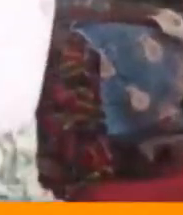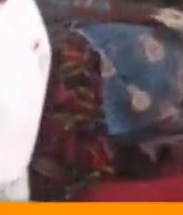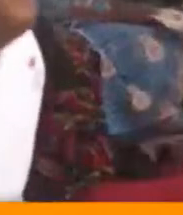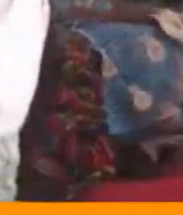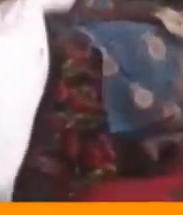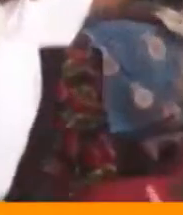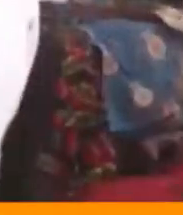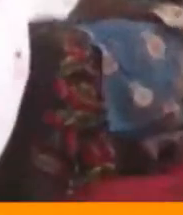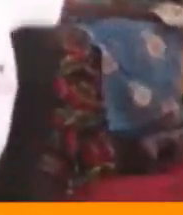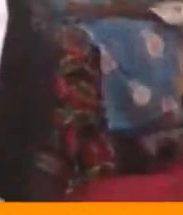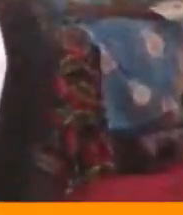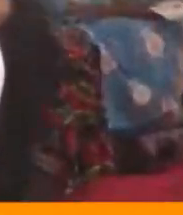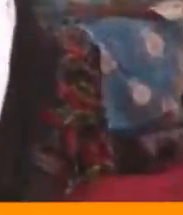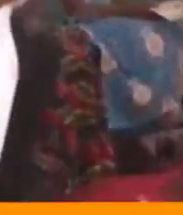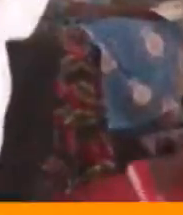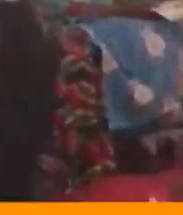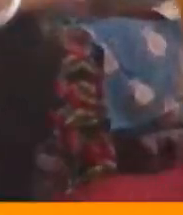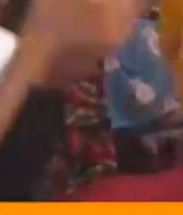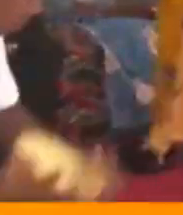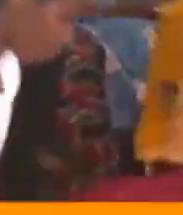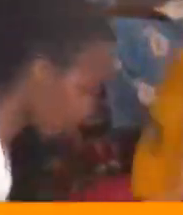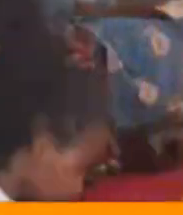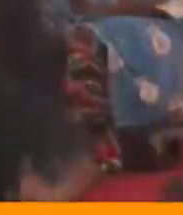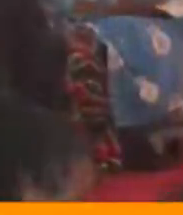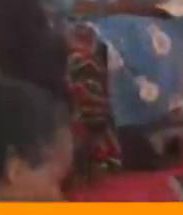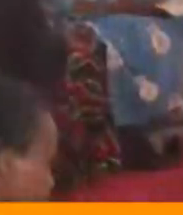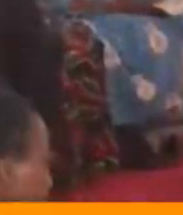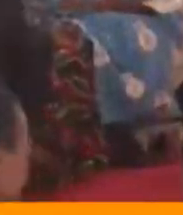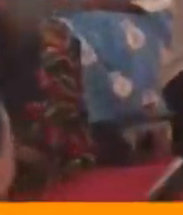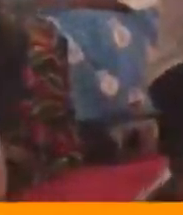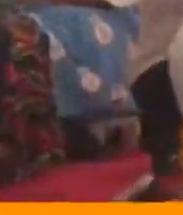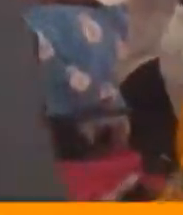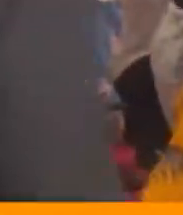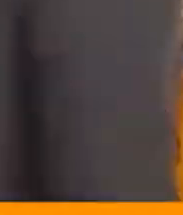yeah yeah banana